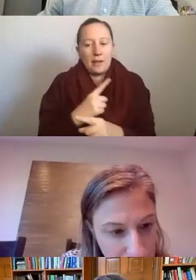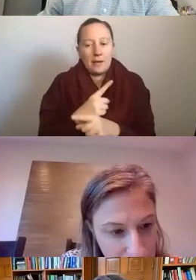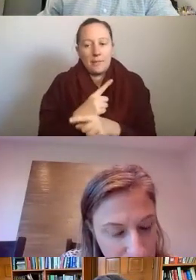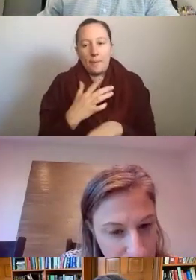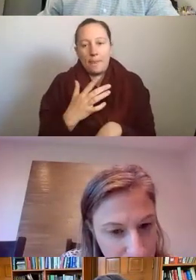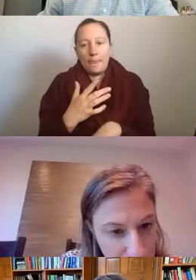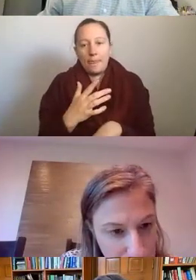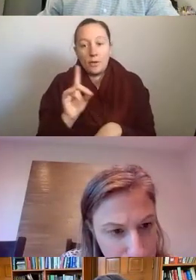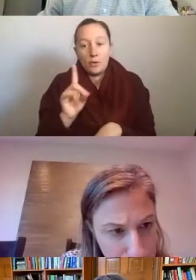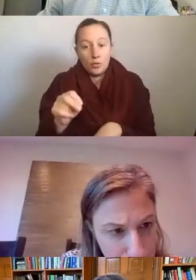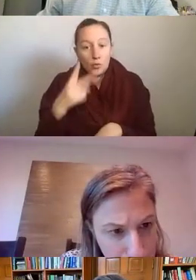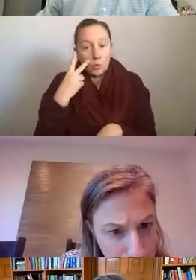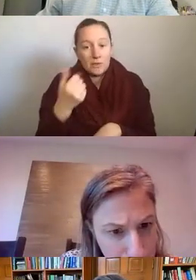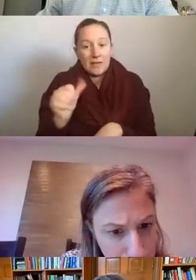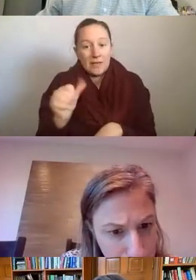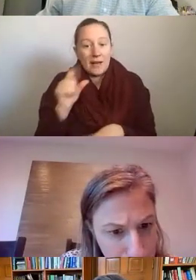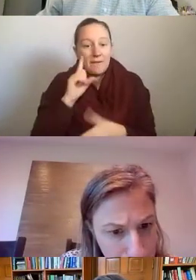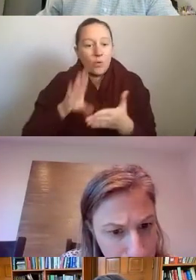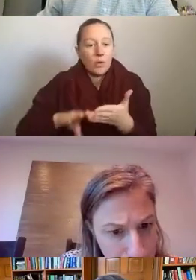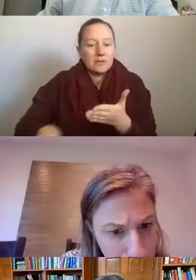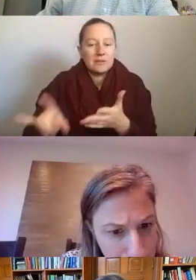dismissed function?